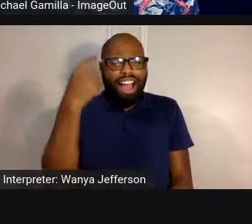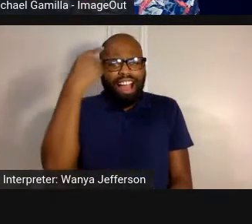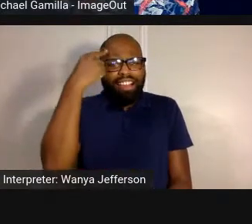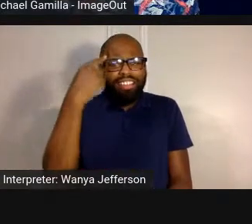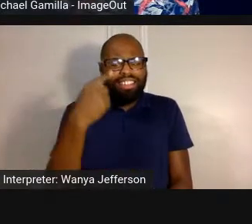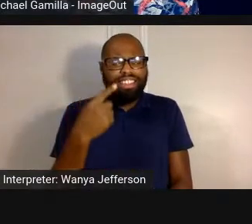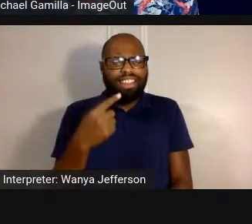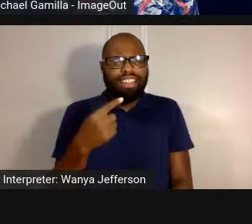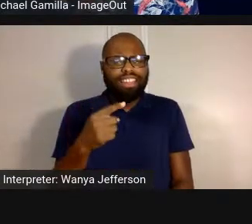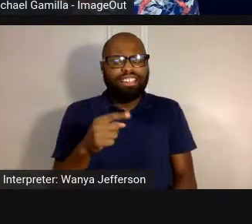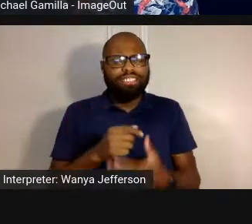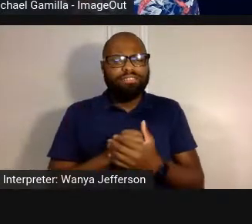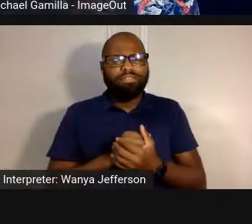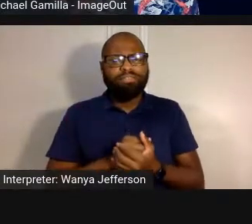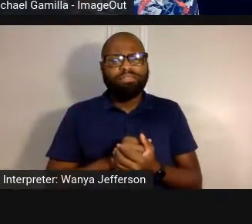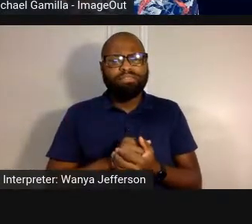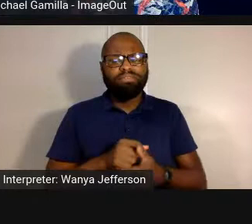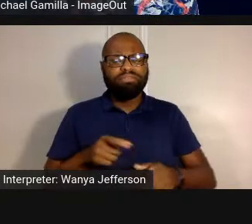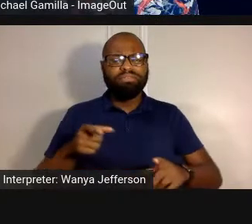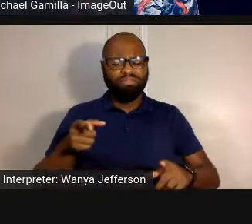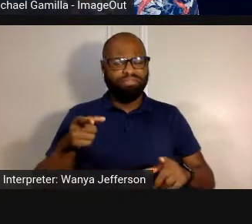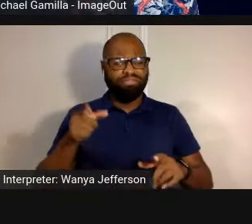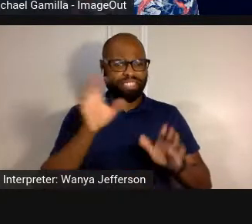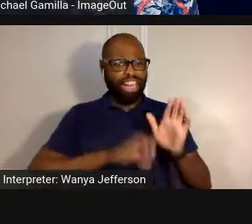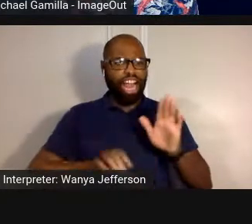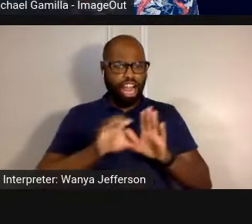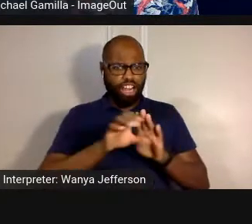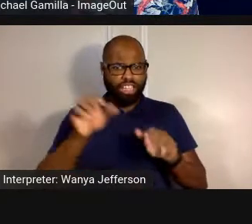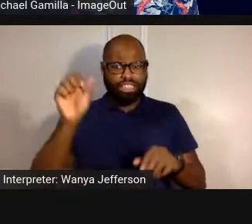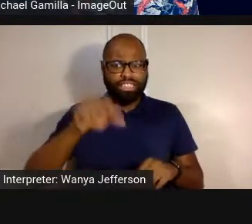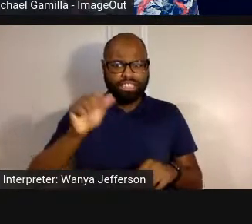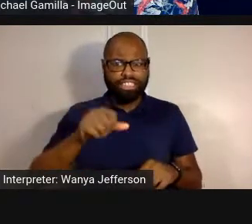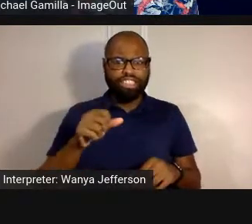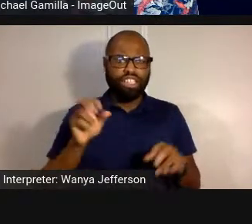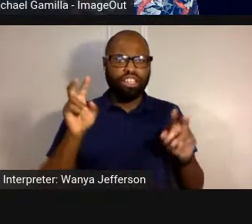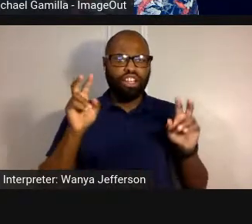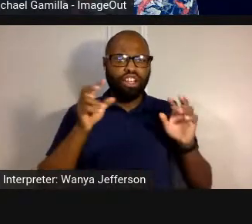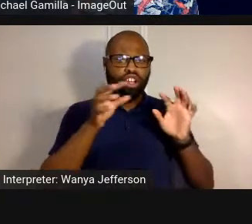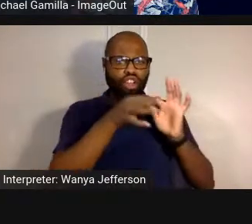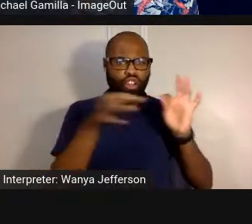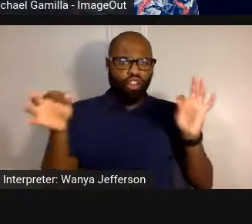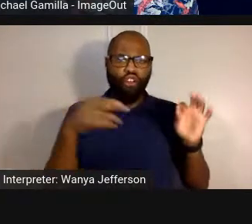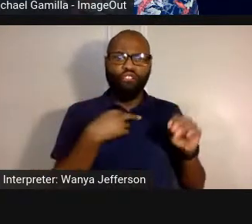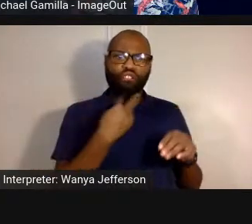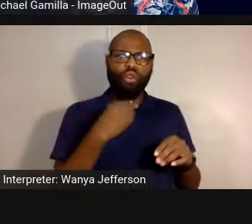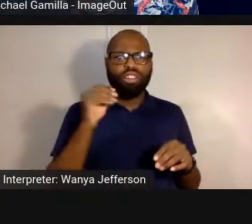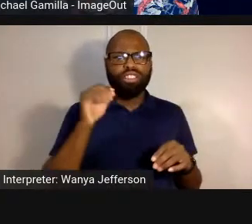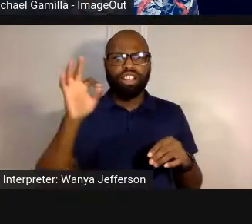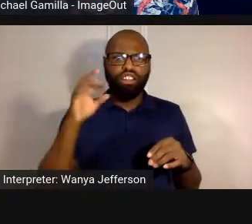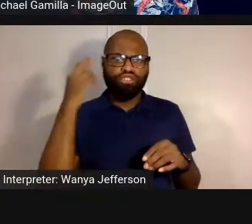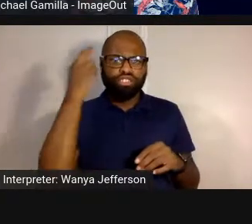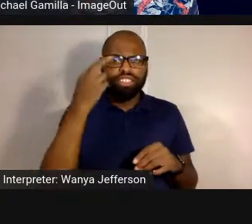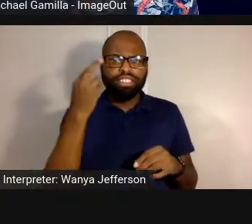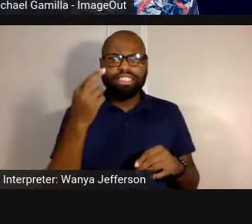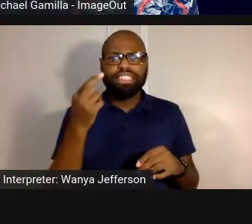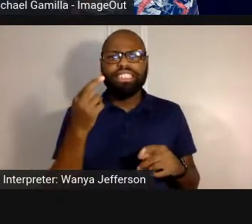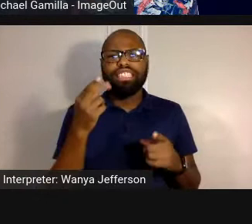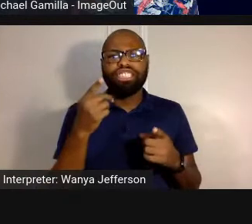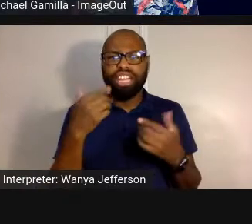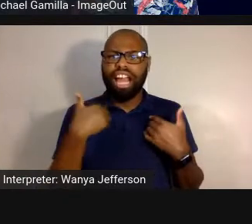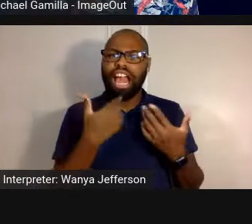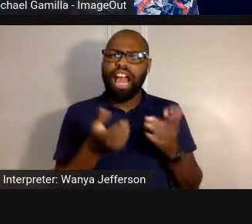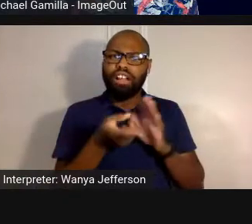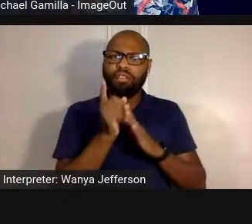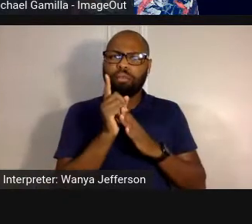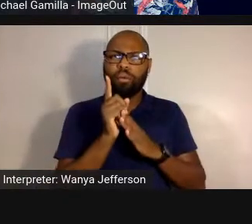know, she's this character, yeah, the voice of the reason, but as well, I think she has a moment, like